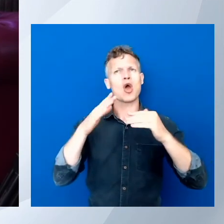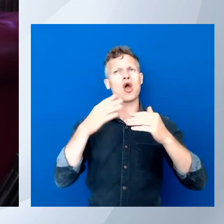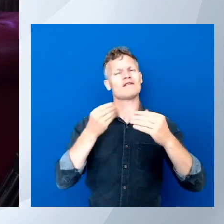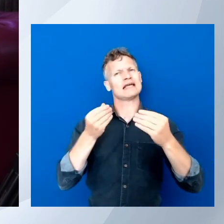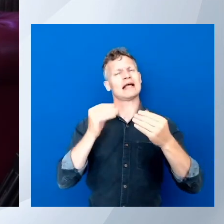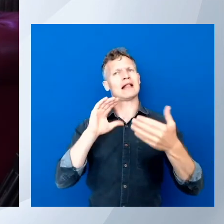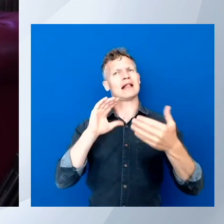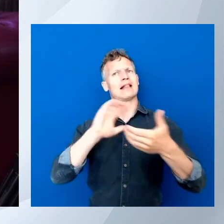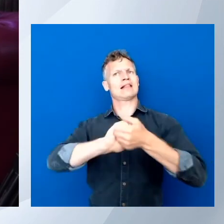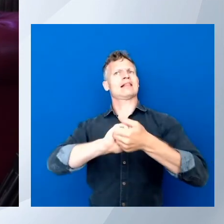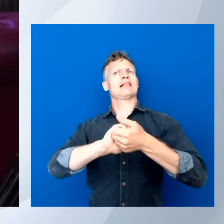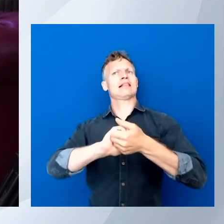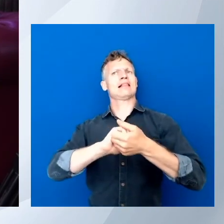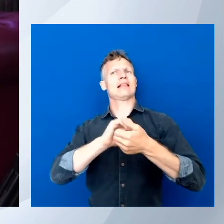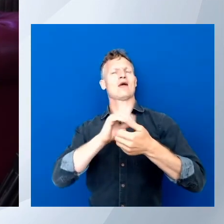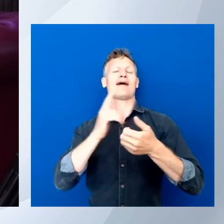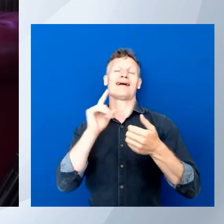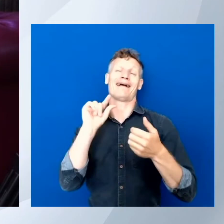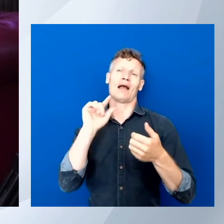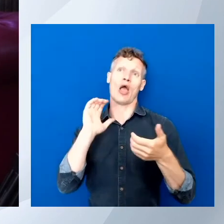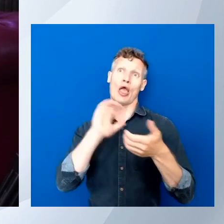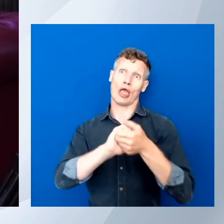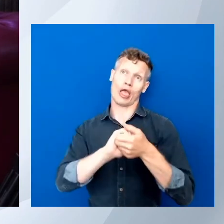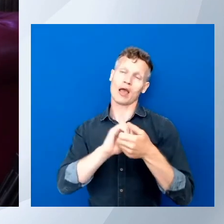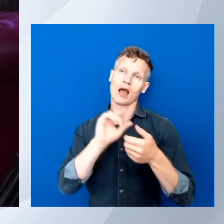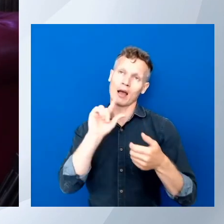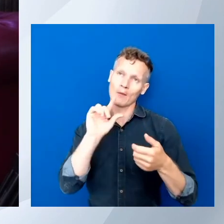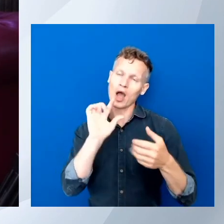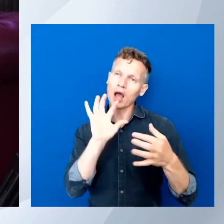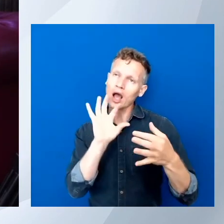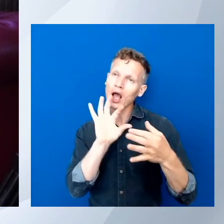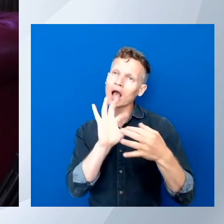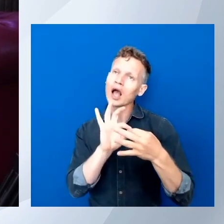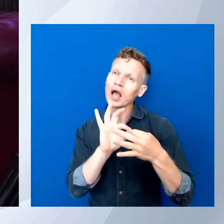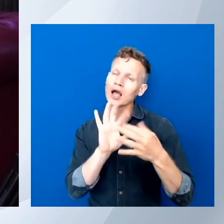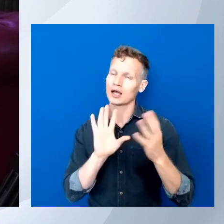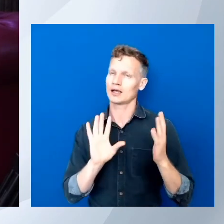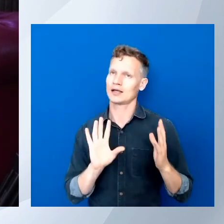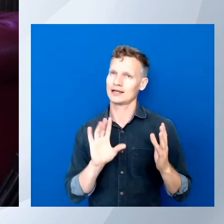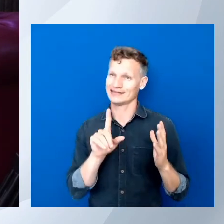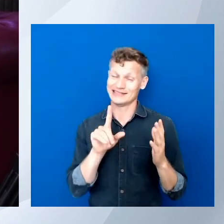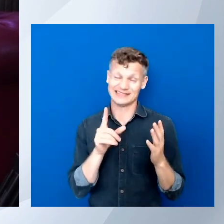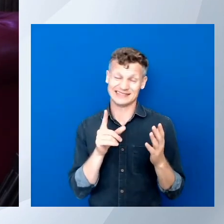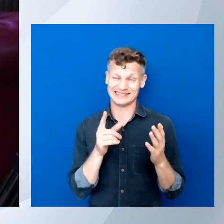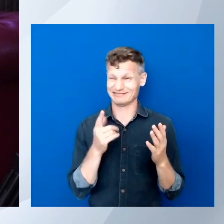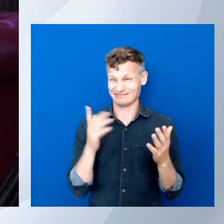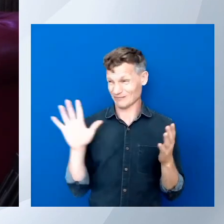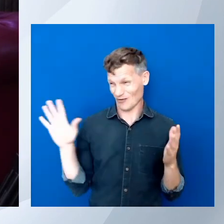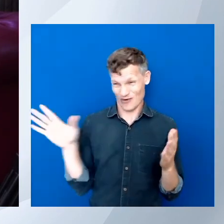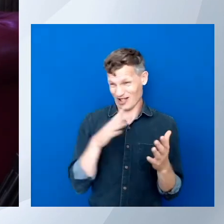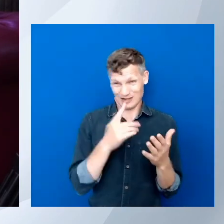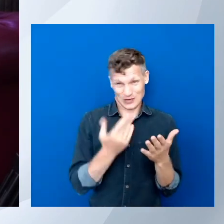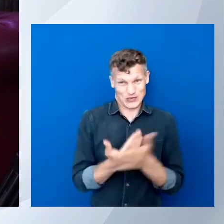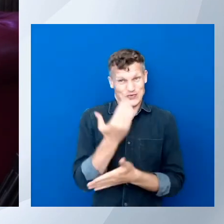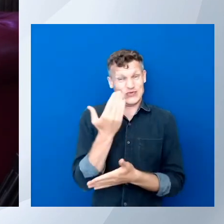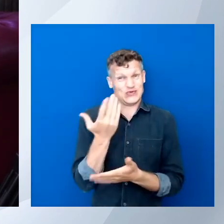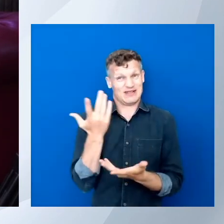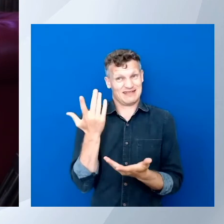more. Yeah. It's pretty new. And we were talking about machine learning